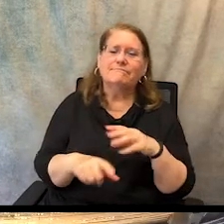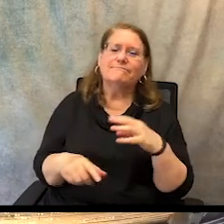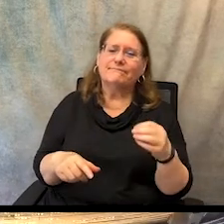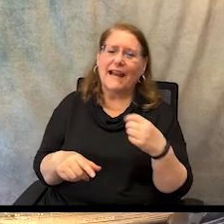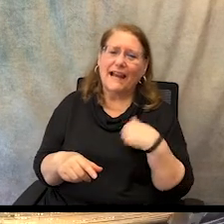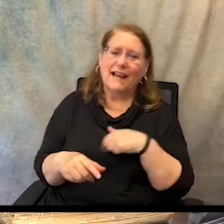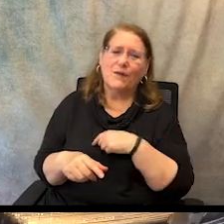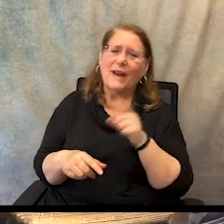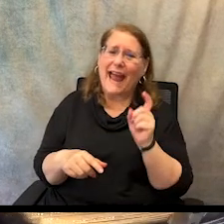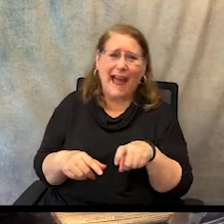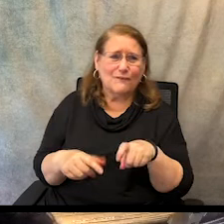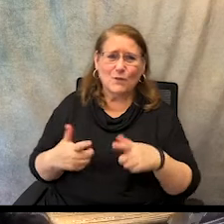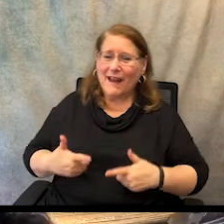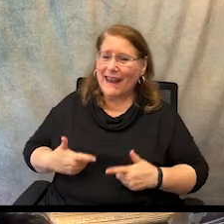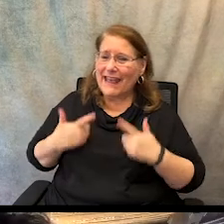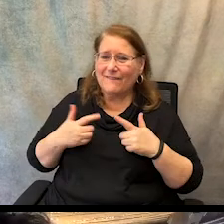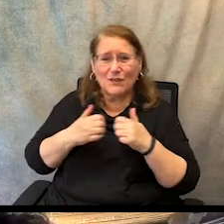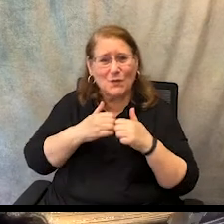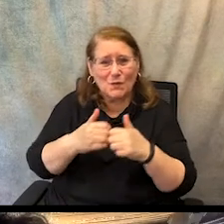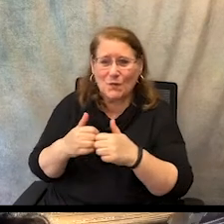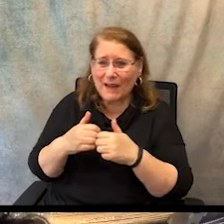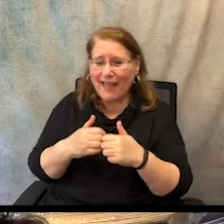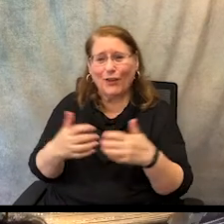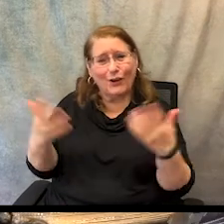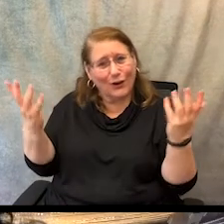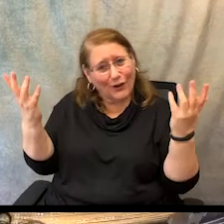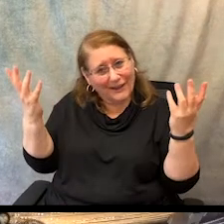and we have to live together.